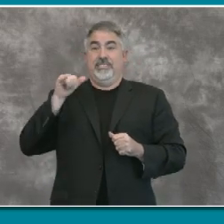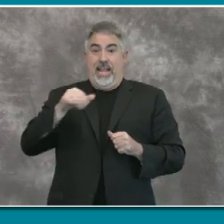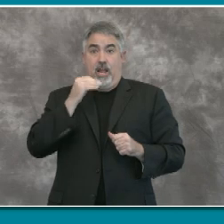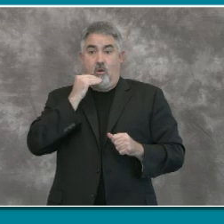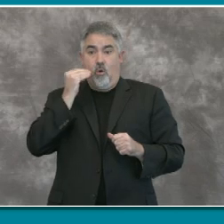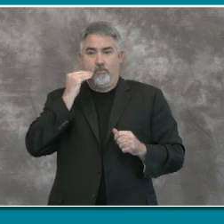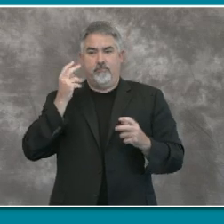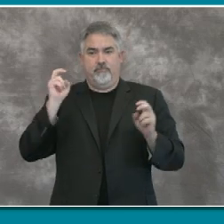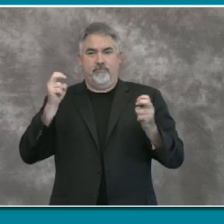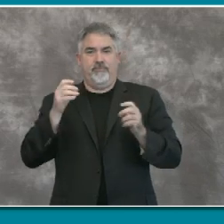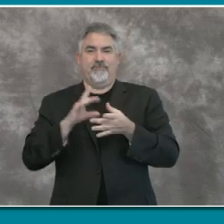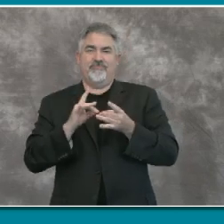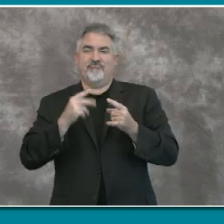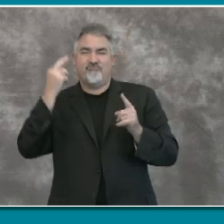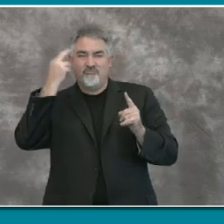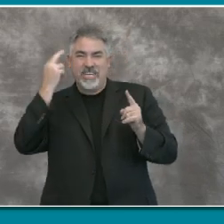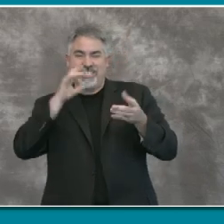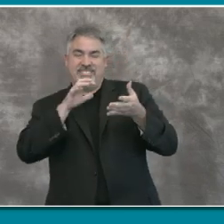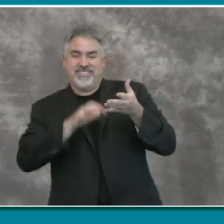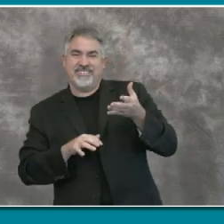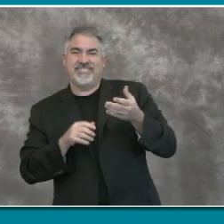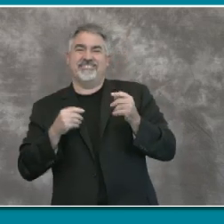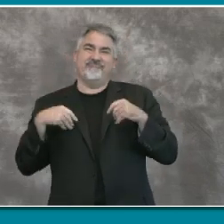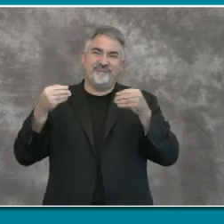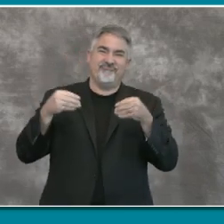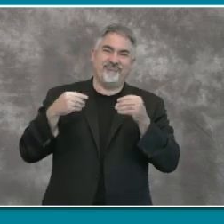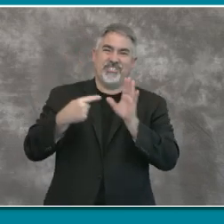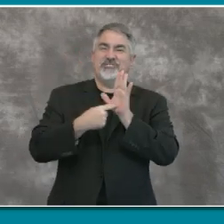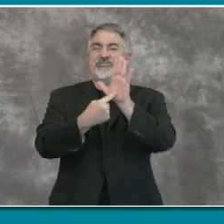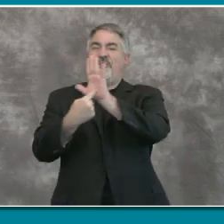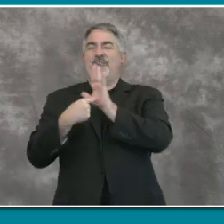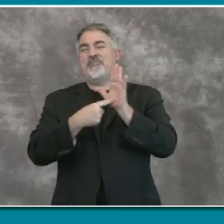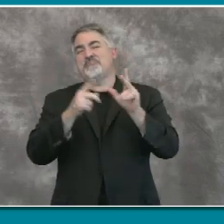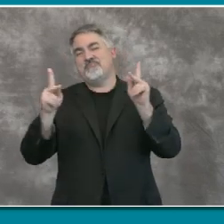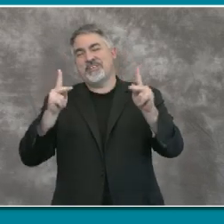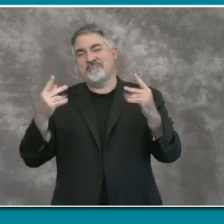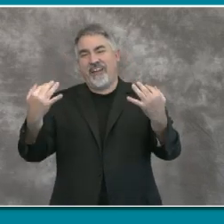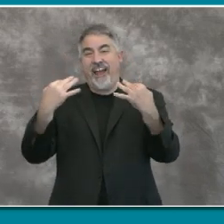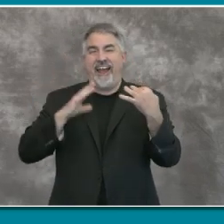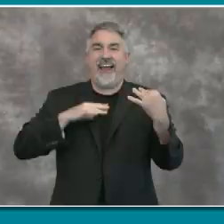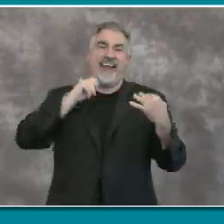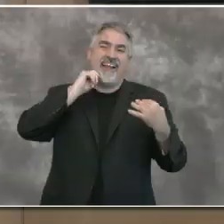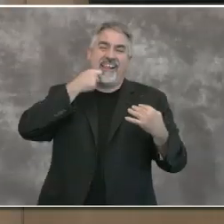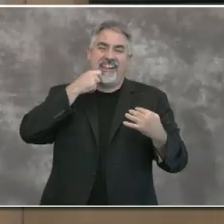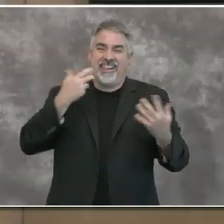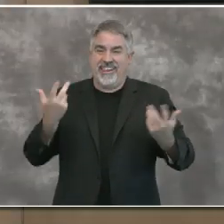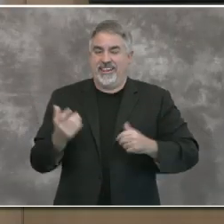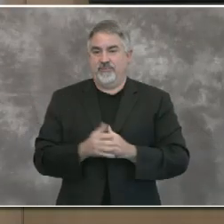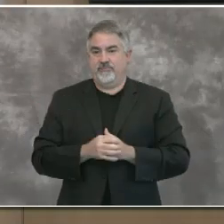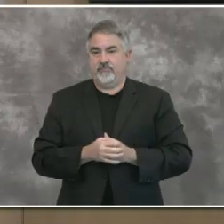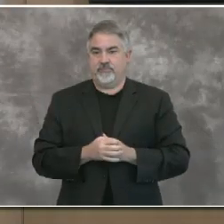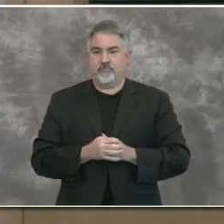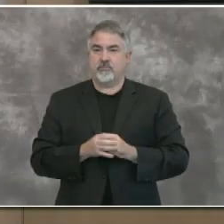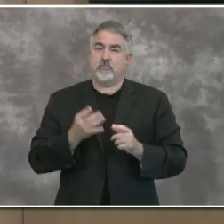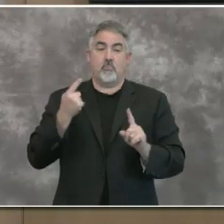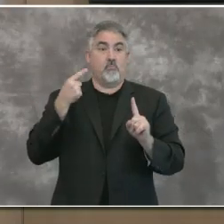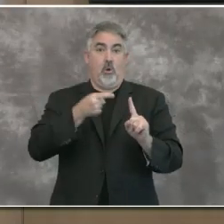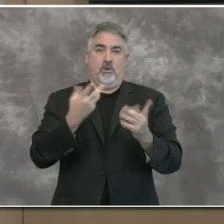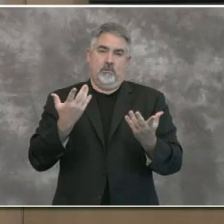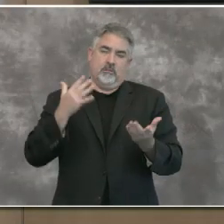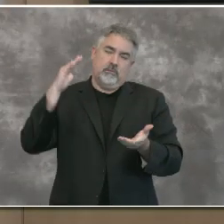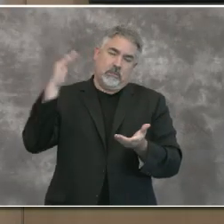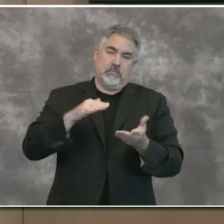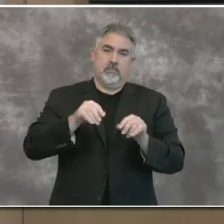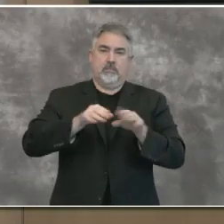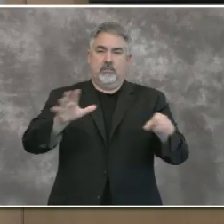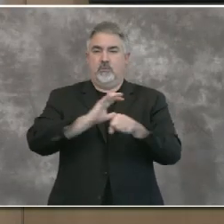in this campaign as we work together to slow the spread of coronavirus. We've been saying that we're all in this together,